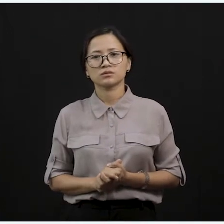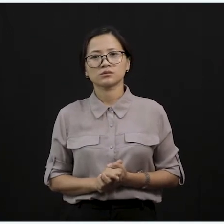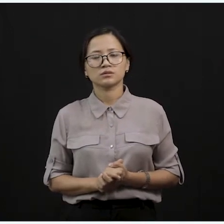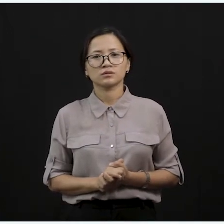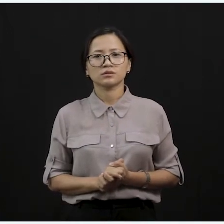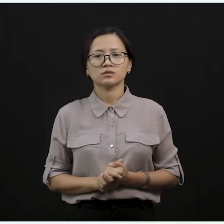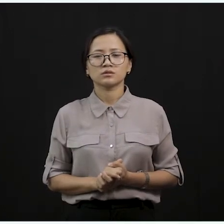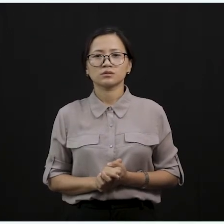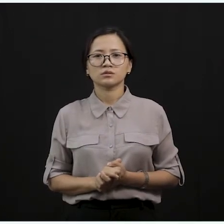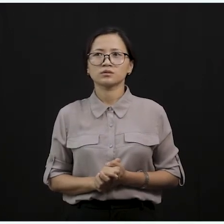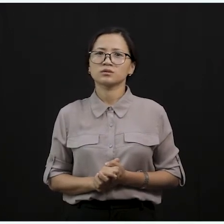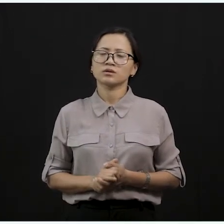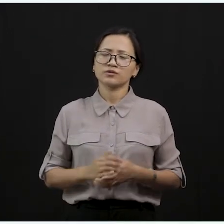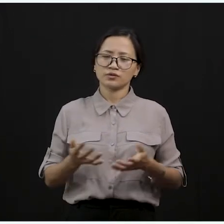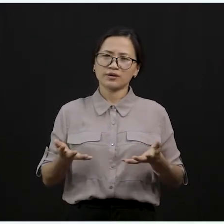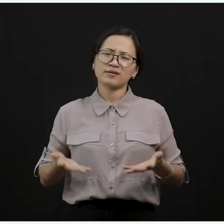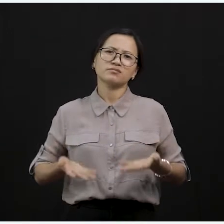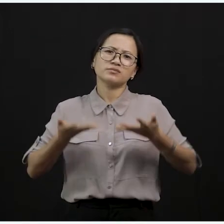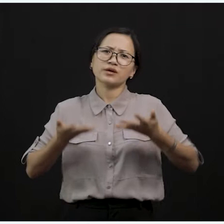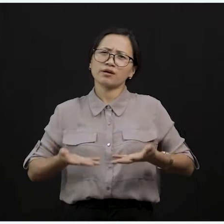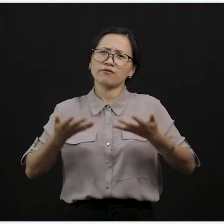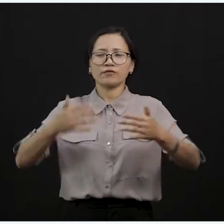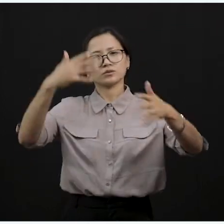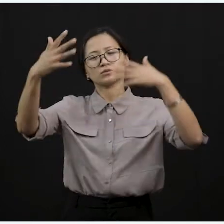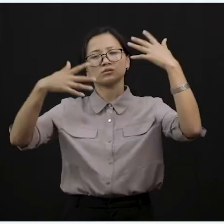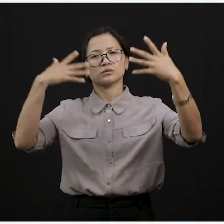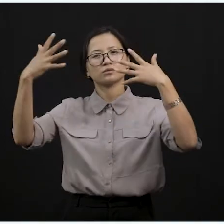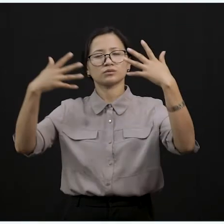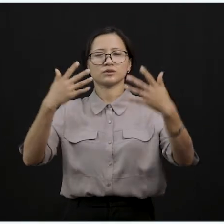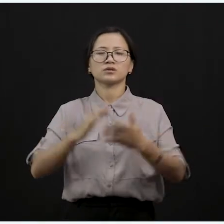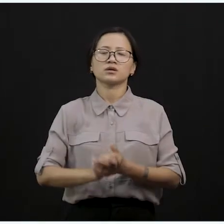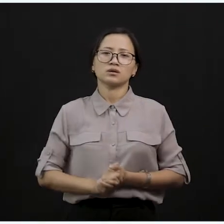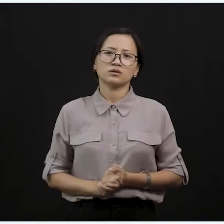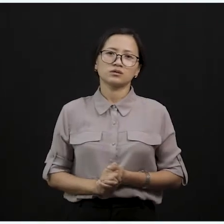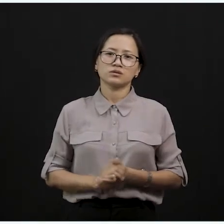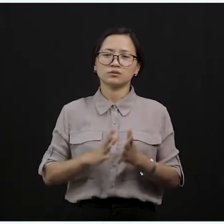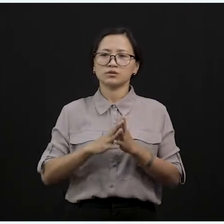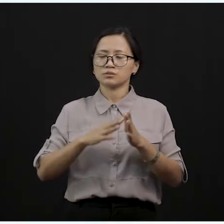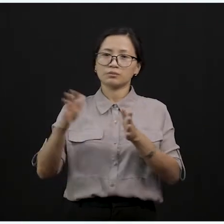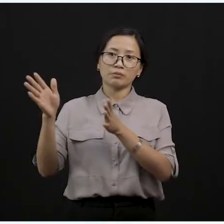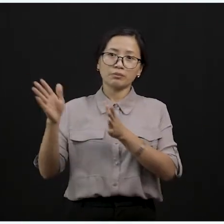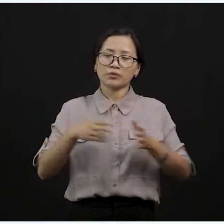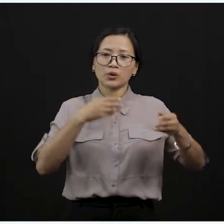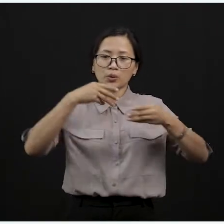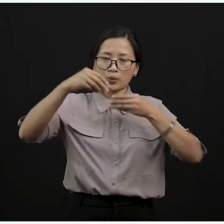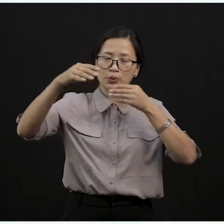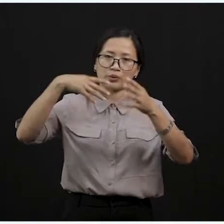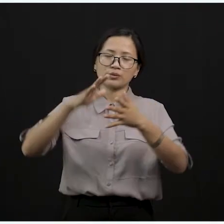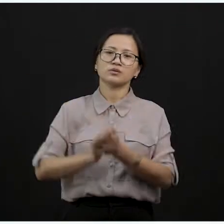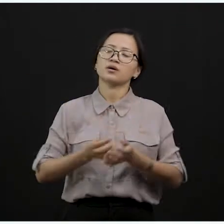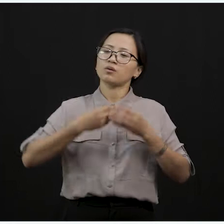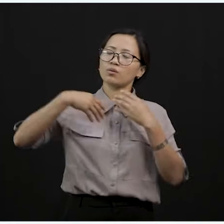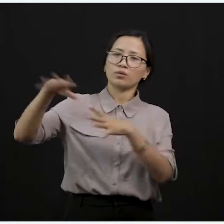during the windy day, because of the heavy wind, okay, because of the heavy wind, it blows the water